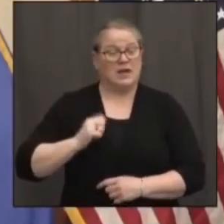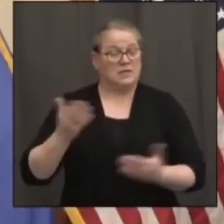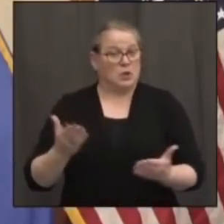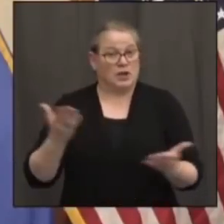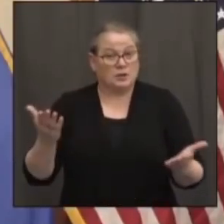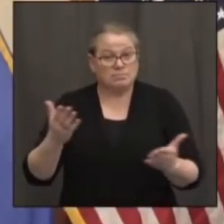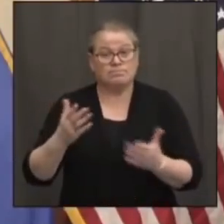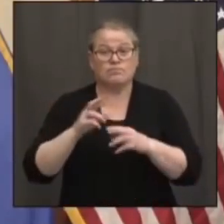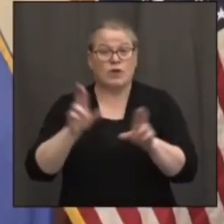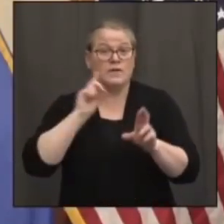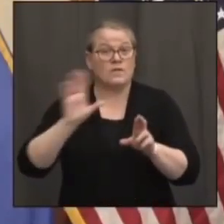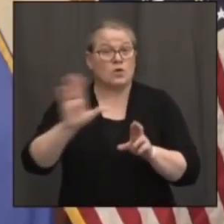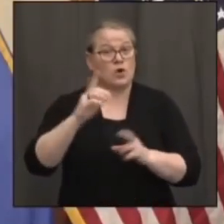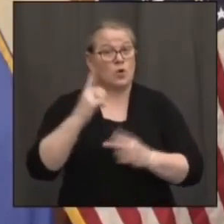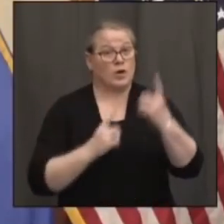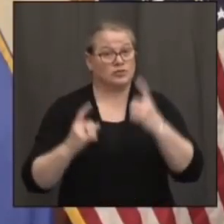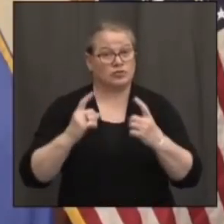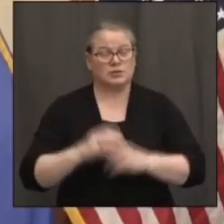NBC Connecticut.